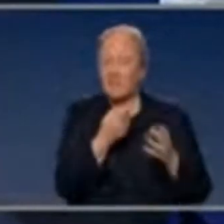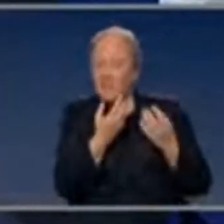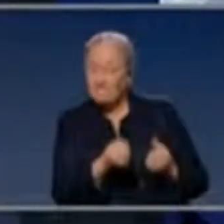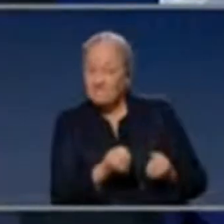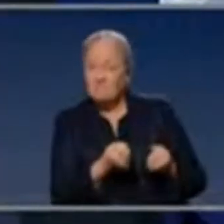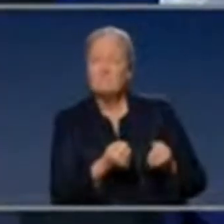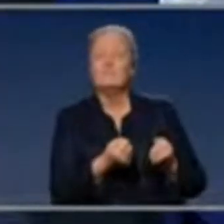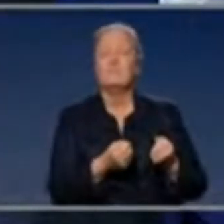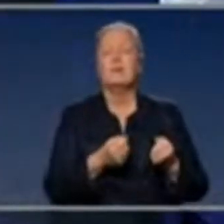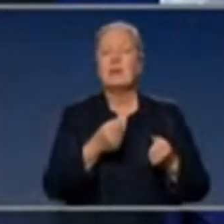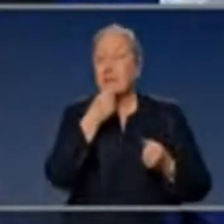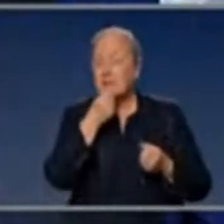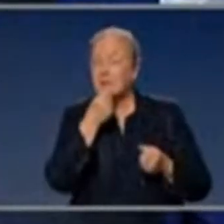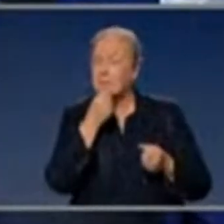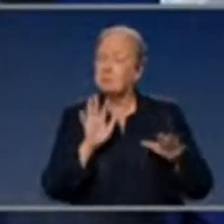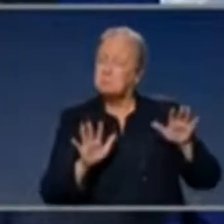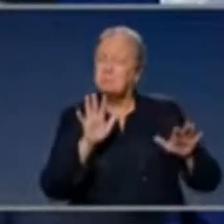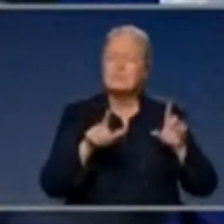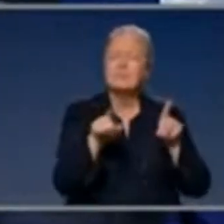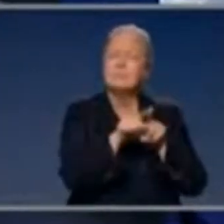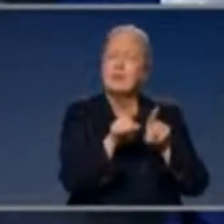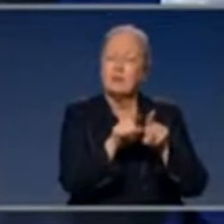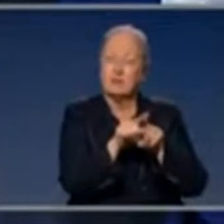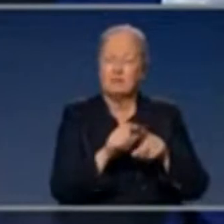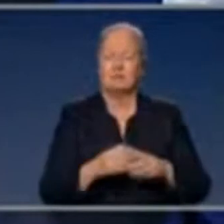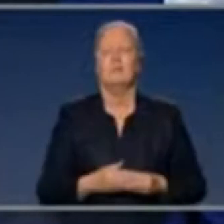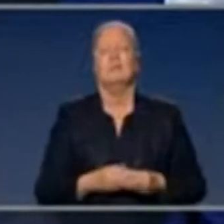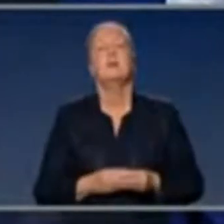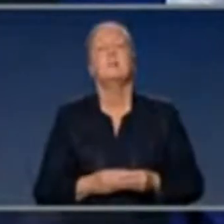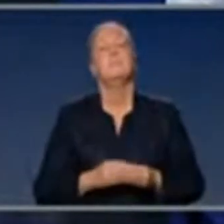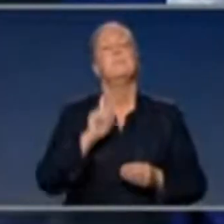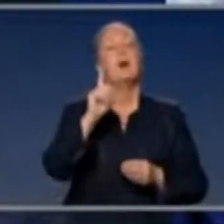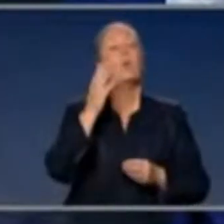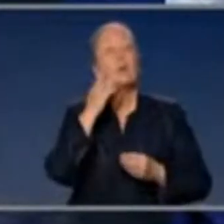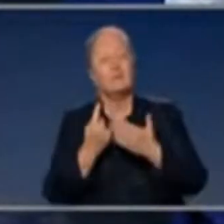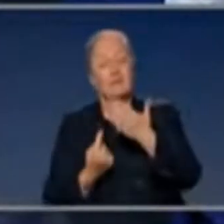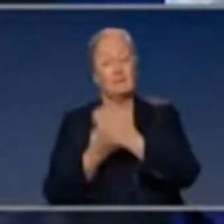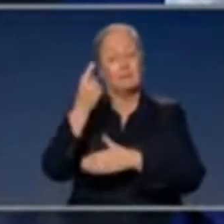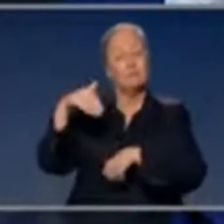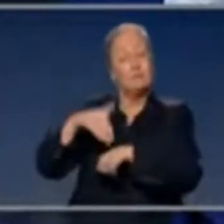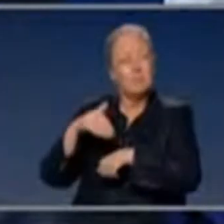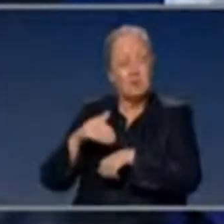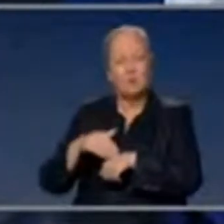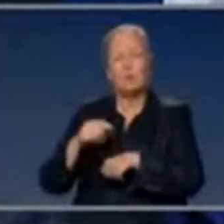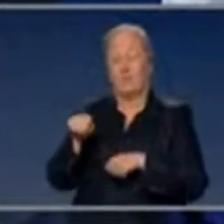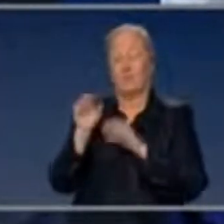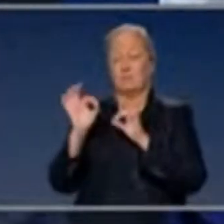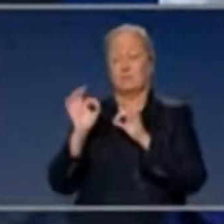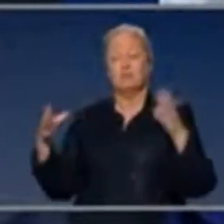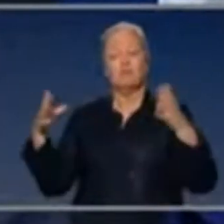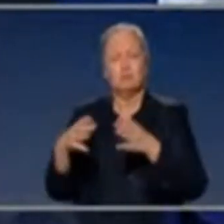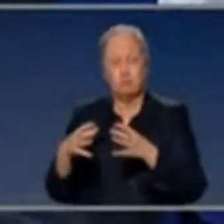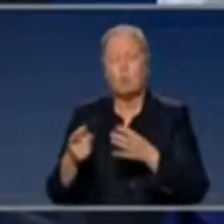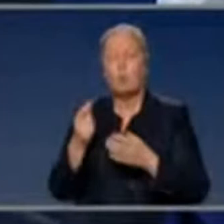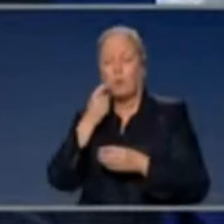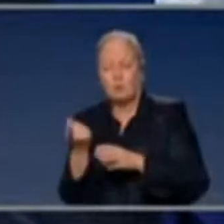currently which are dealing with the demands as they're currently presenting in the states and territory, and there was no need at this point to move any of